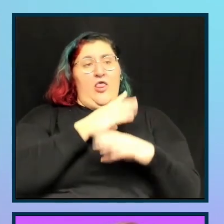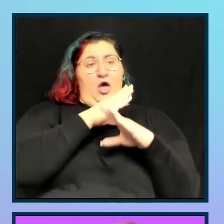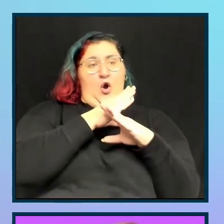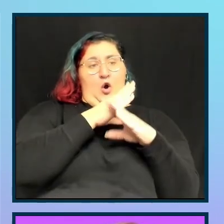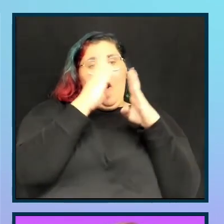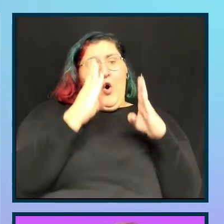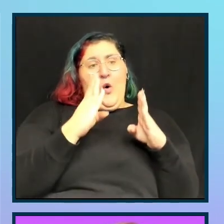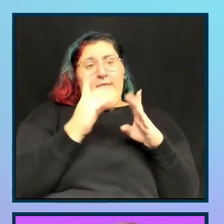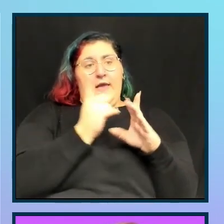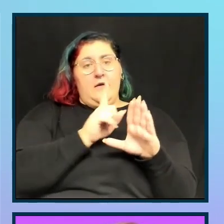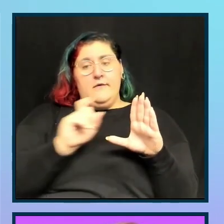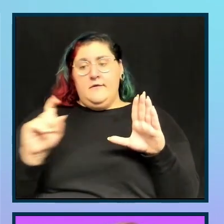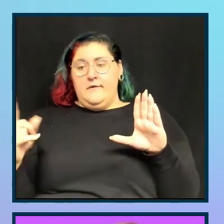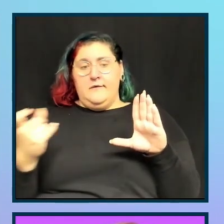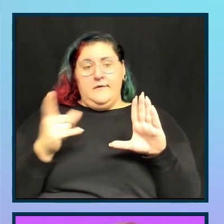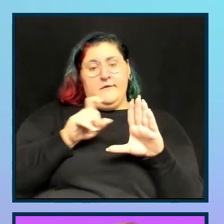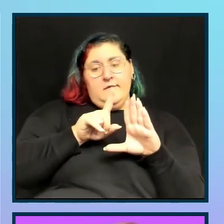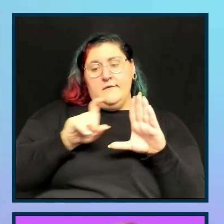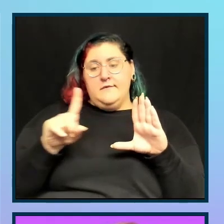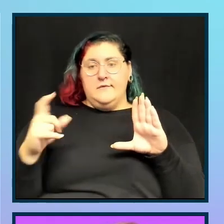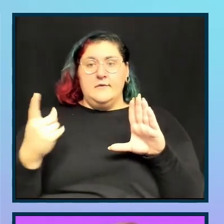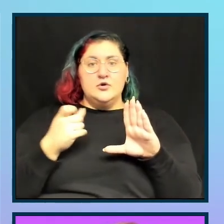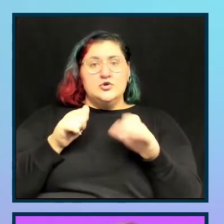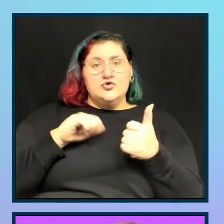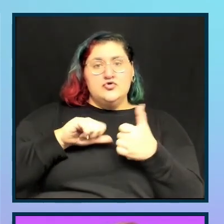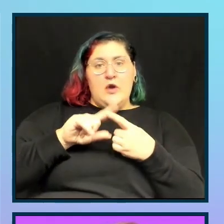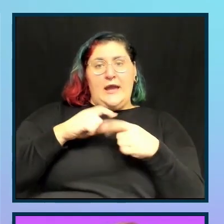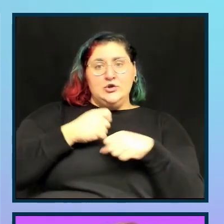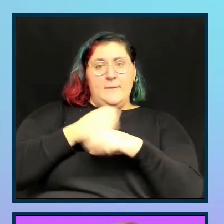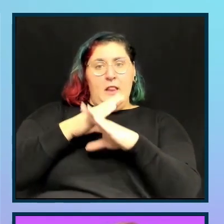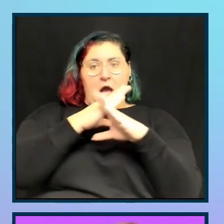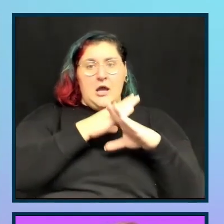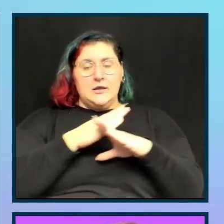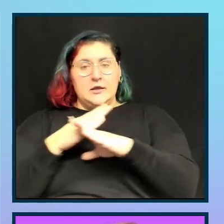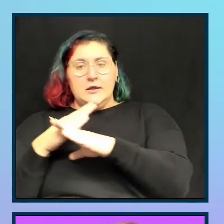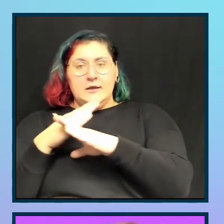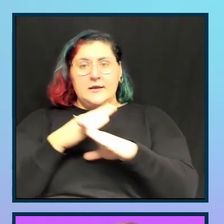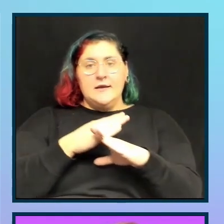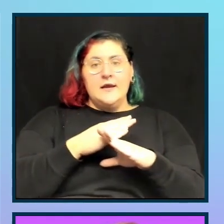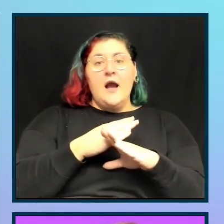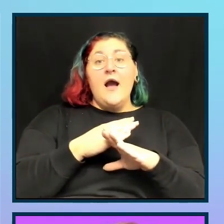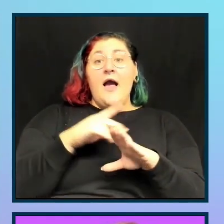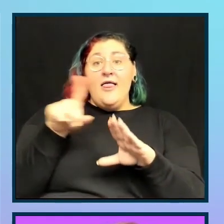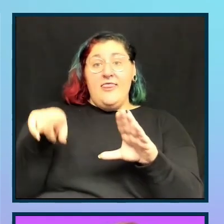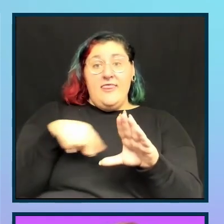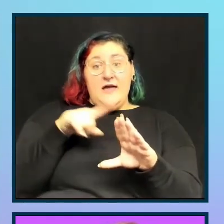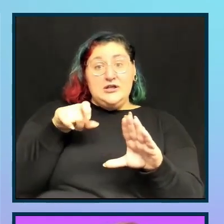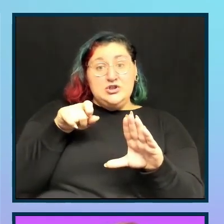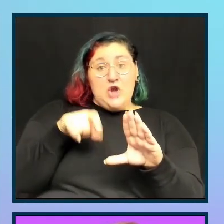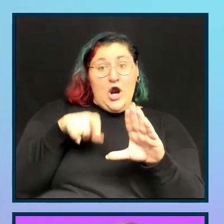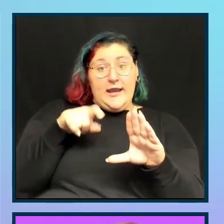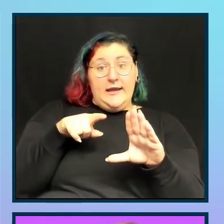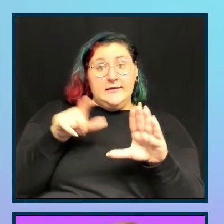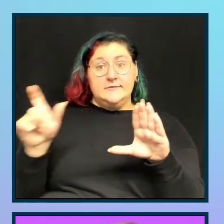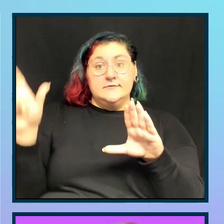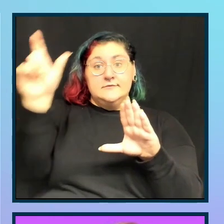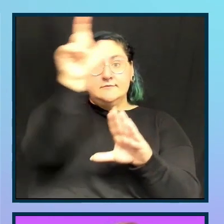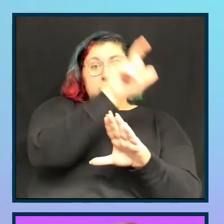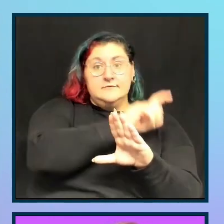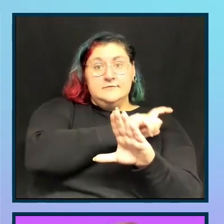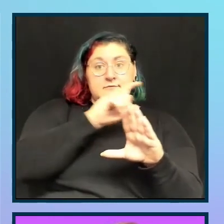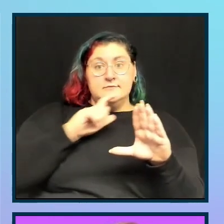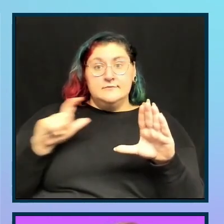readers are still learning to spell, and a lot of them have English as a second language. So that's something to consider